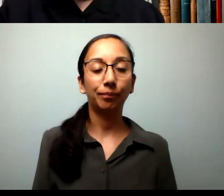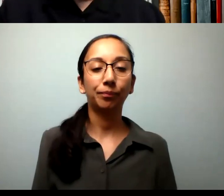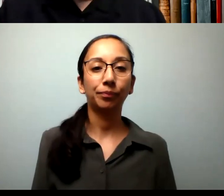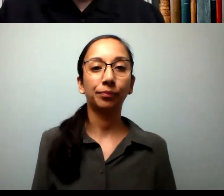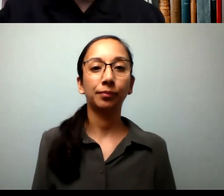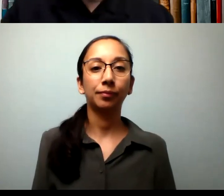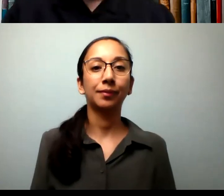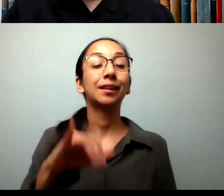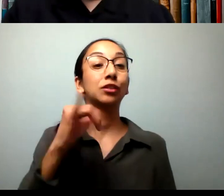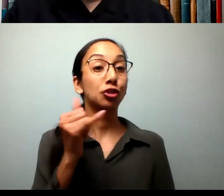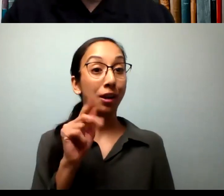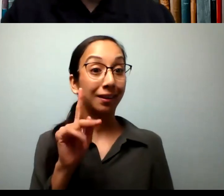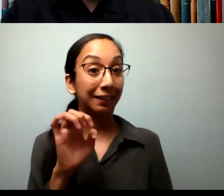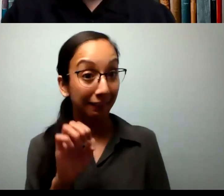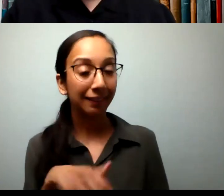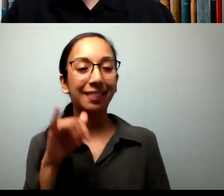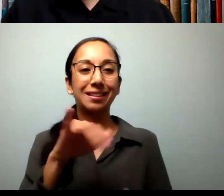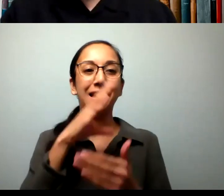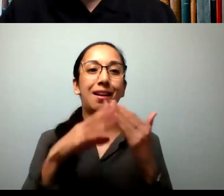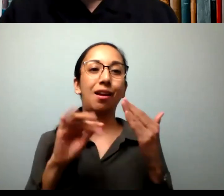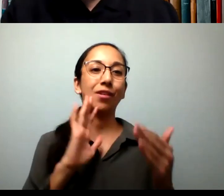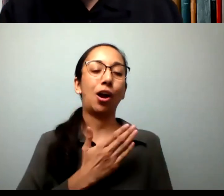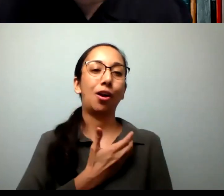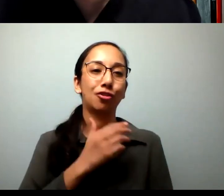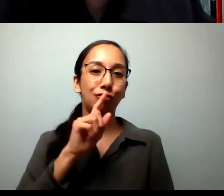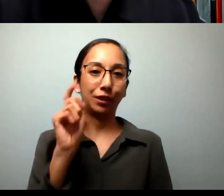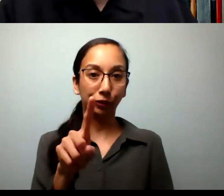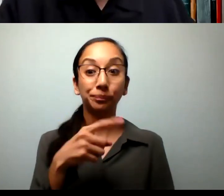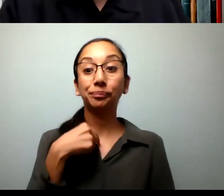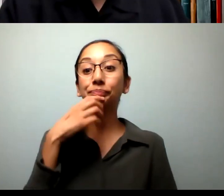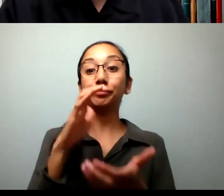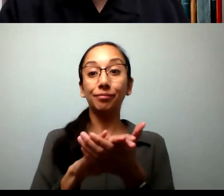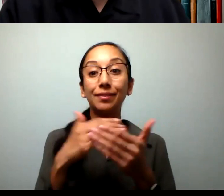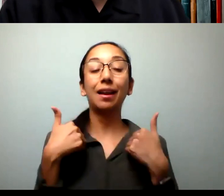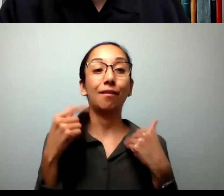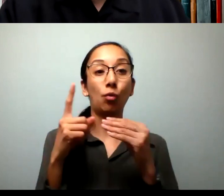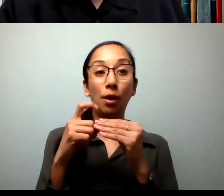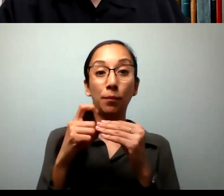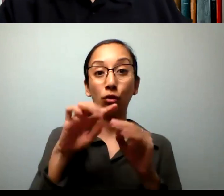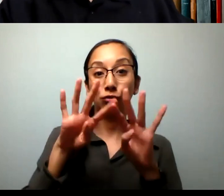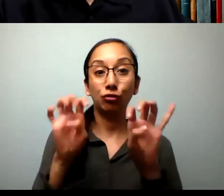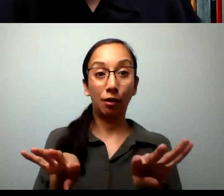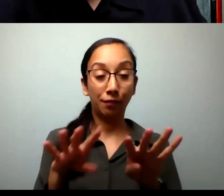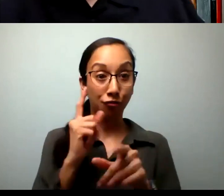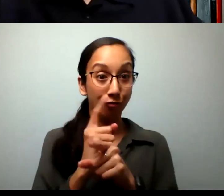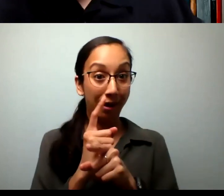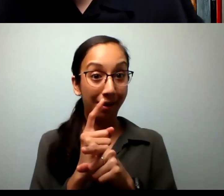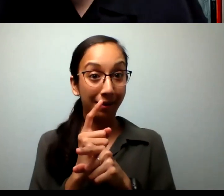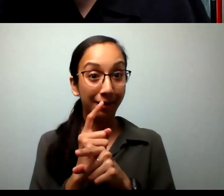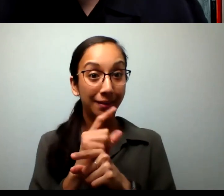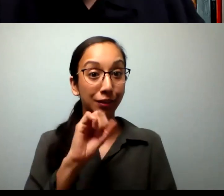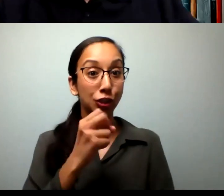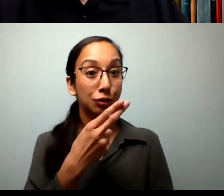Now that's the end of our questions. And I believe we have another survey. Is that right, Board Member Schmerelson? You